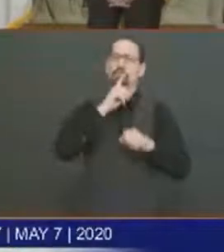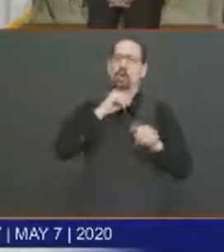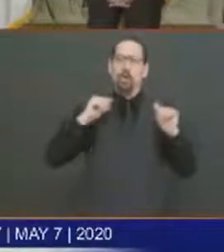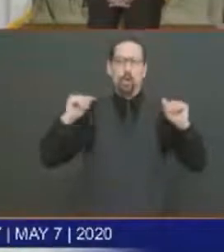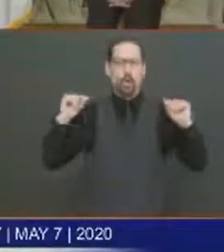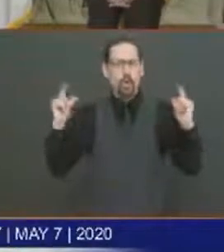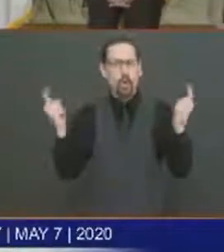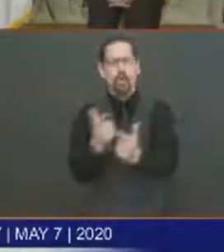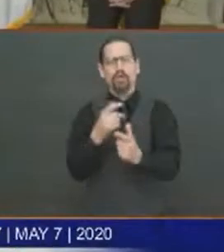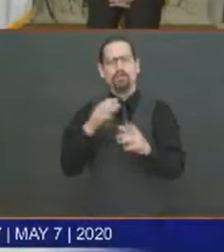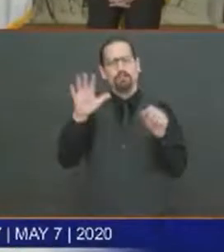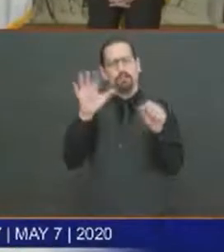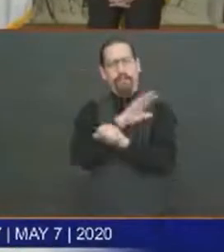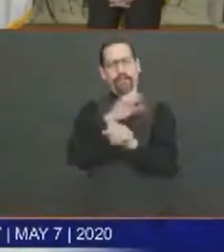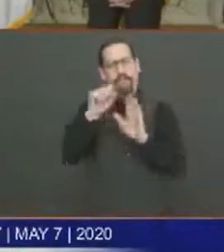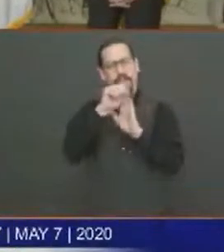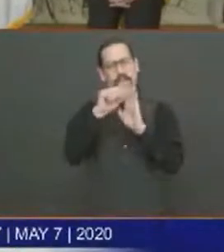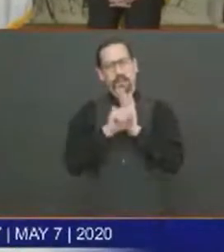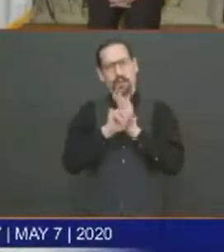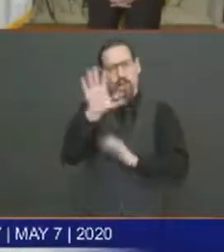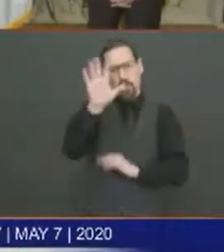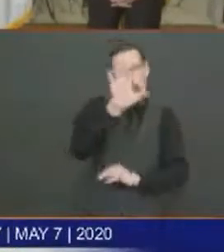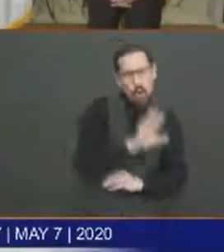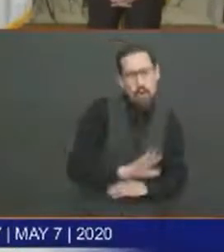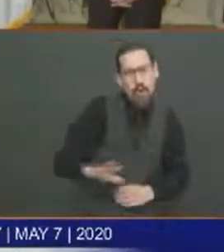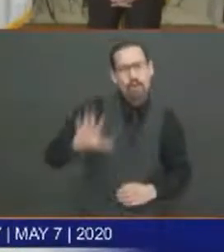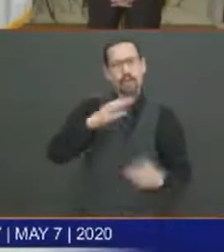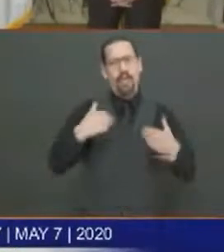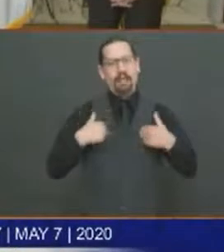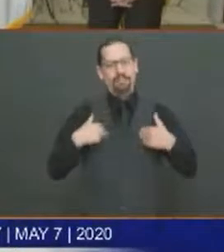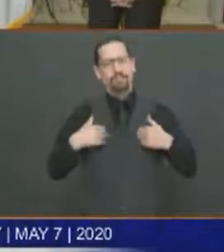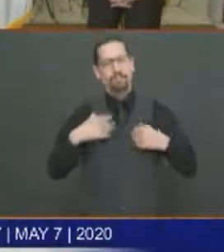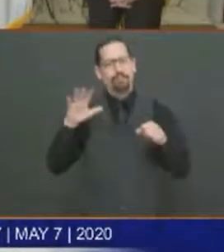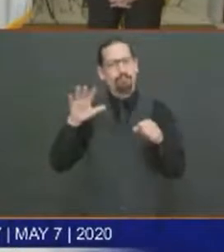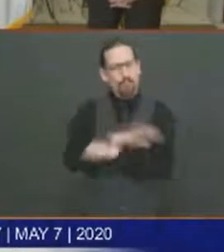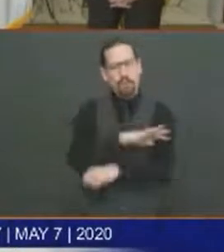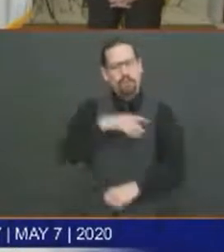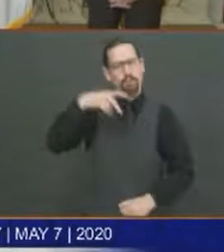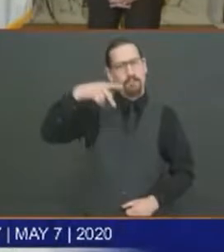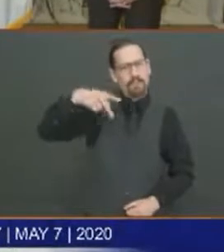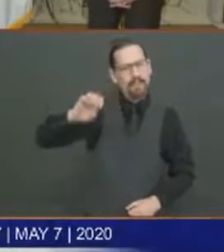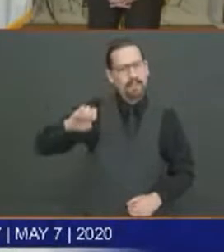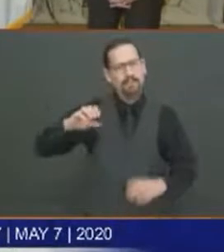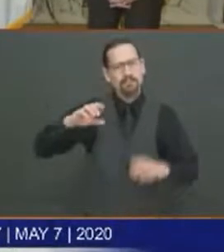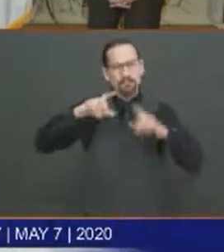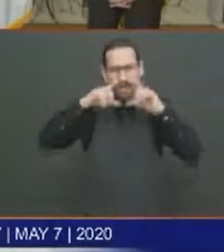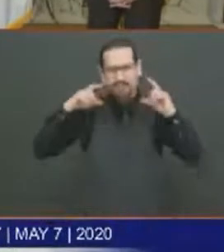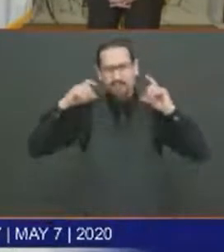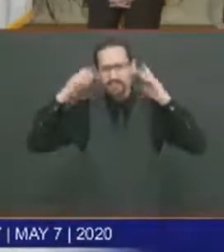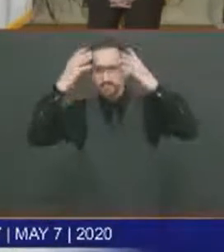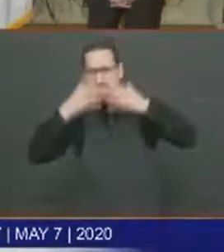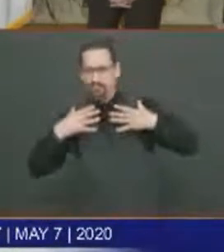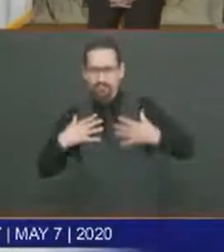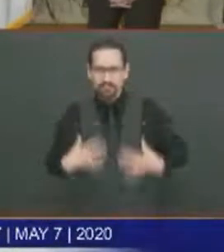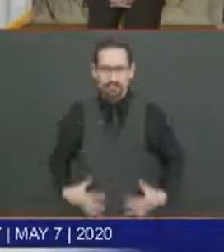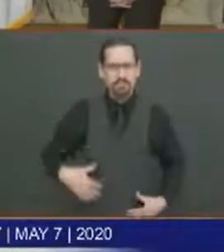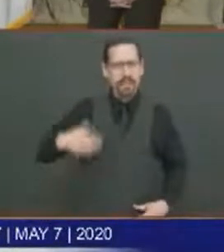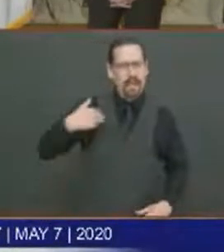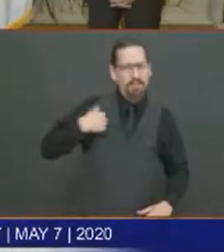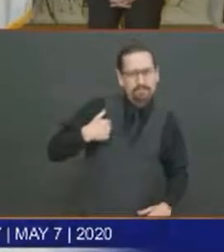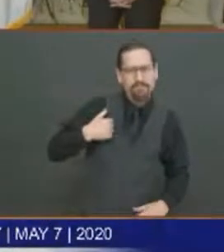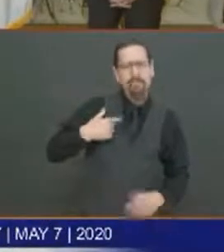the healthcare workers in hospitals as well as in our congregate care setting nursing homes. So